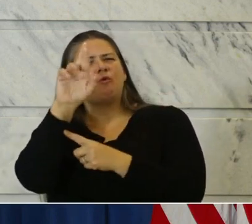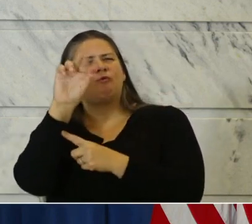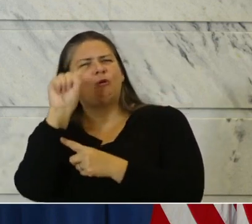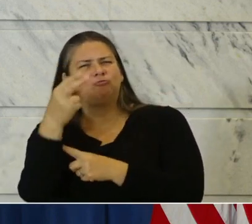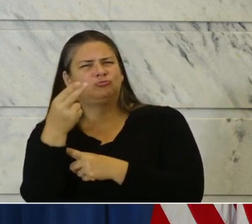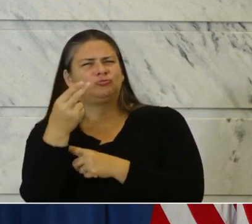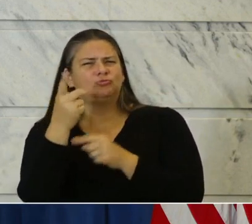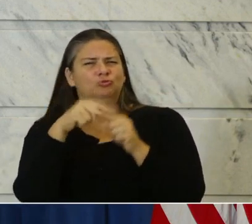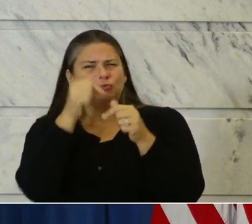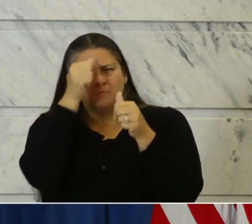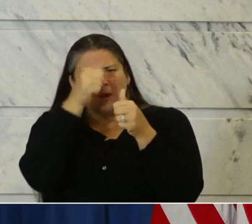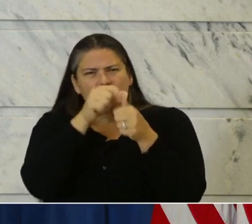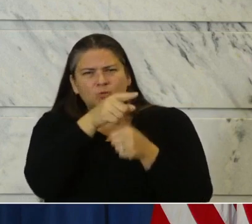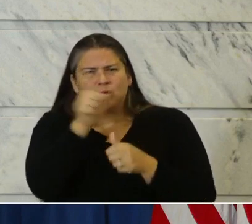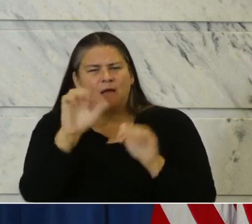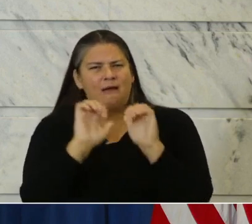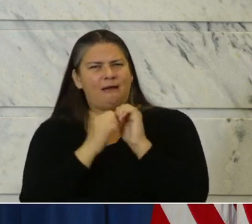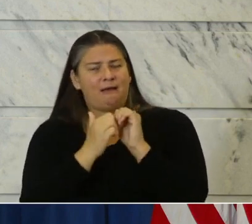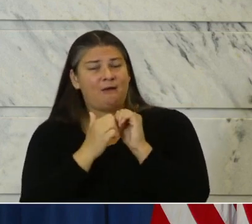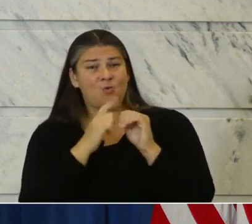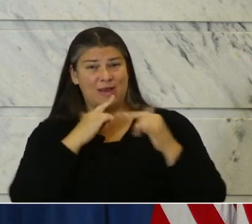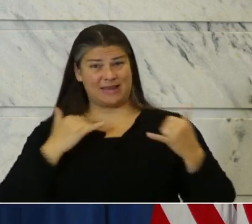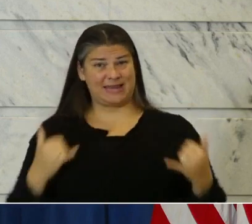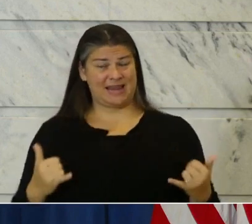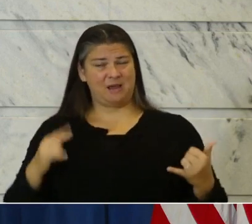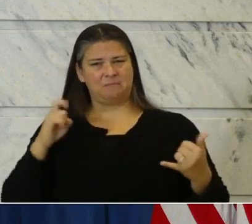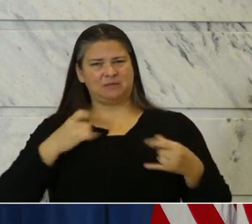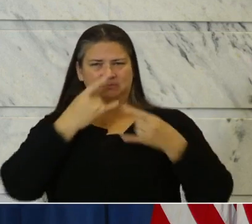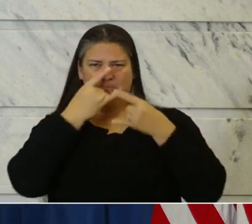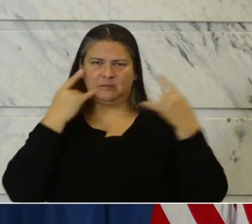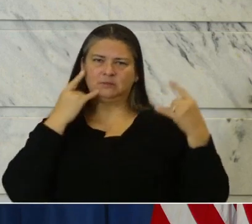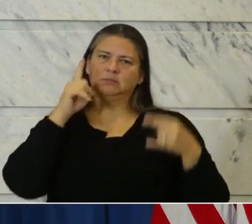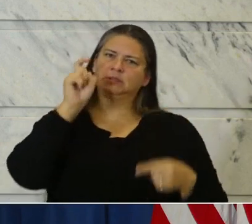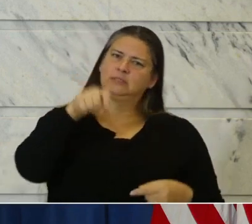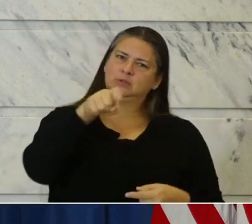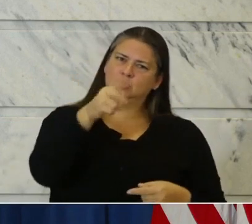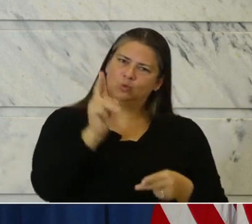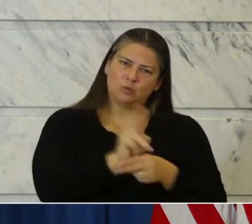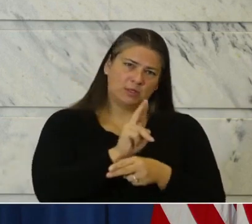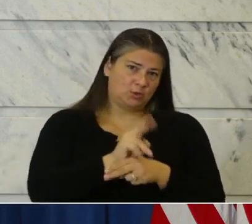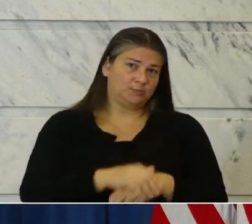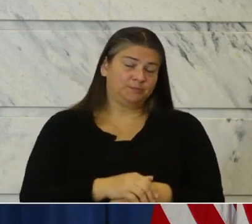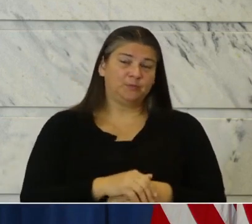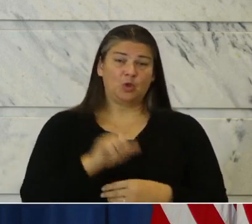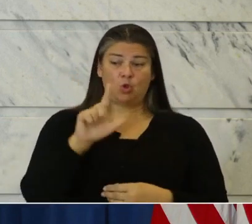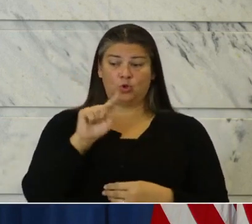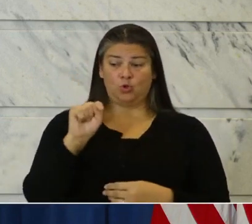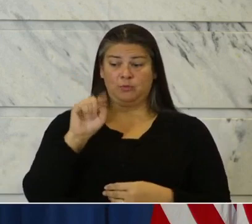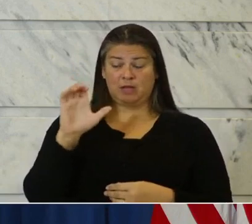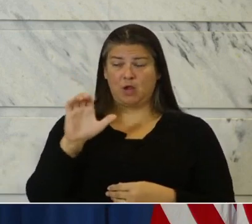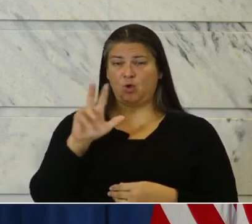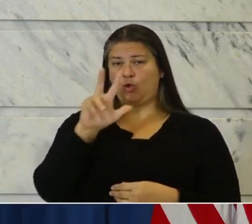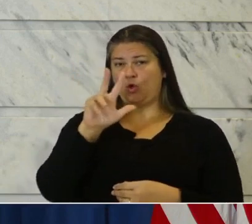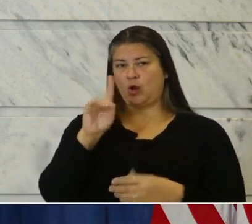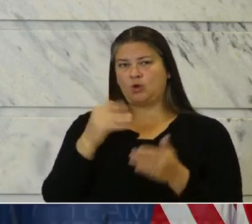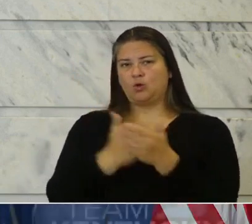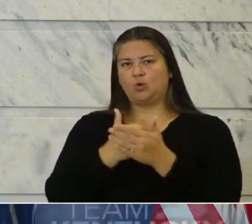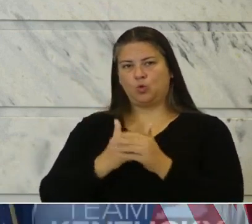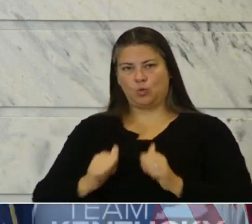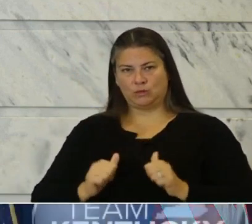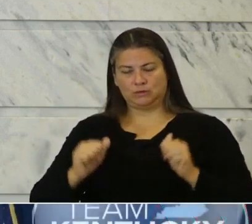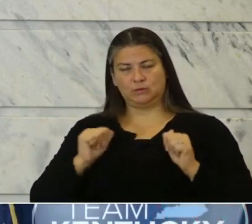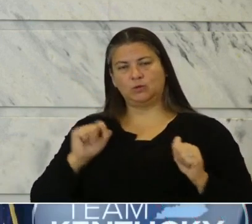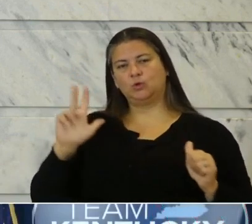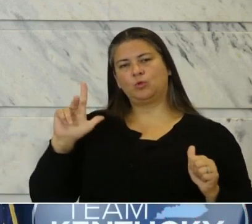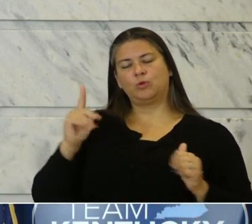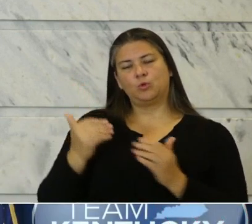you to wear it. Long-term care facilities: since yesterday, 38 new residents, 23